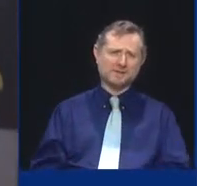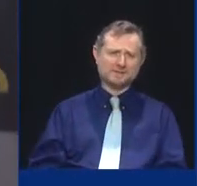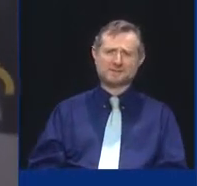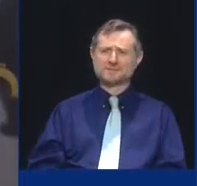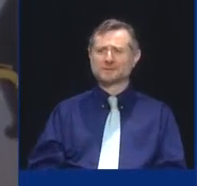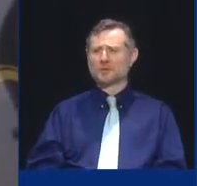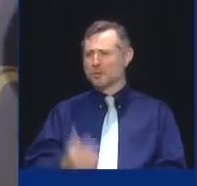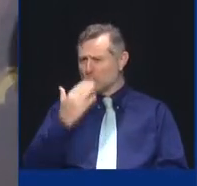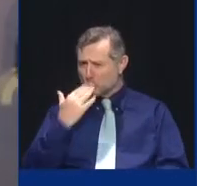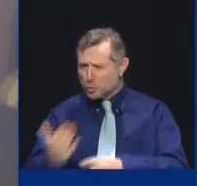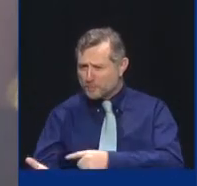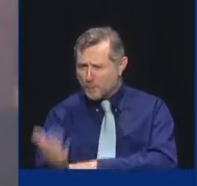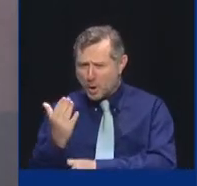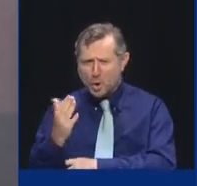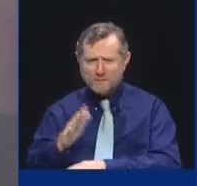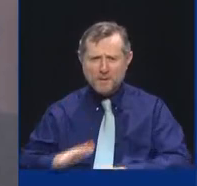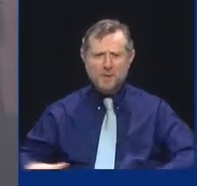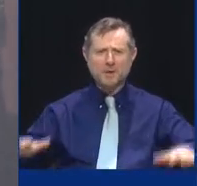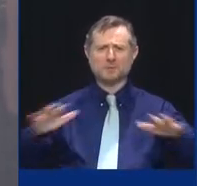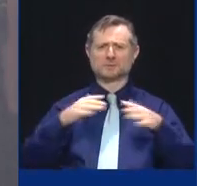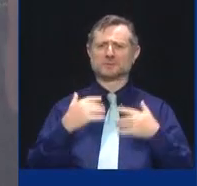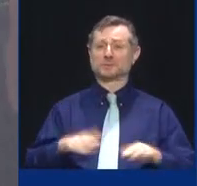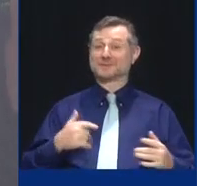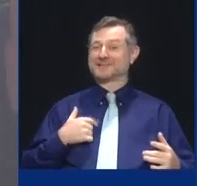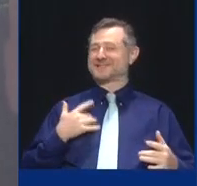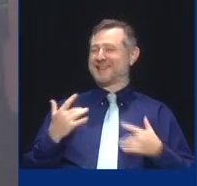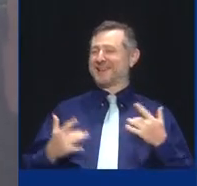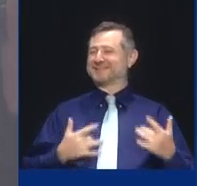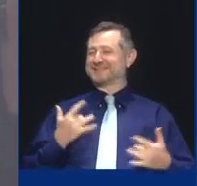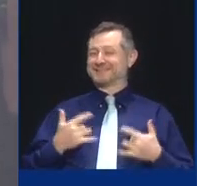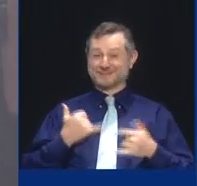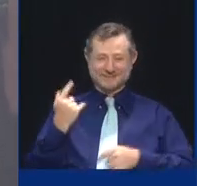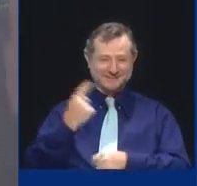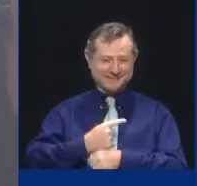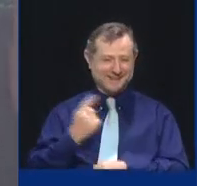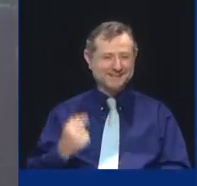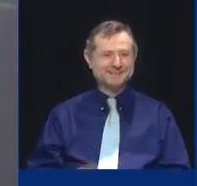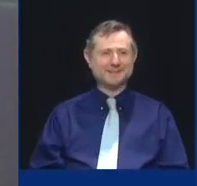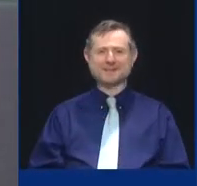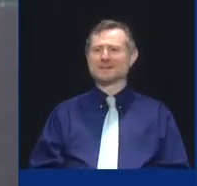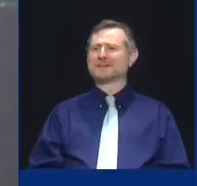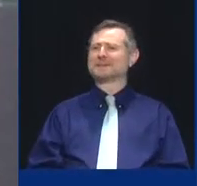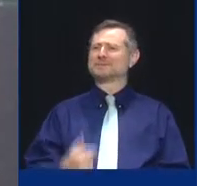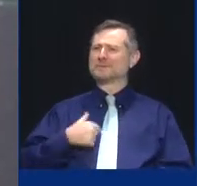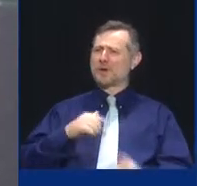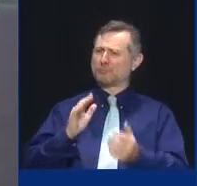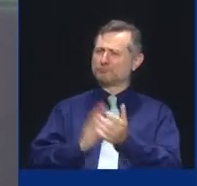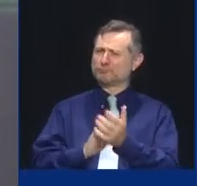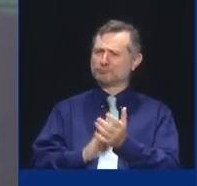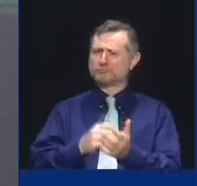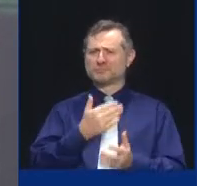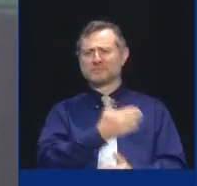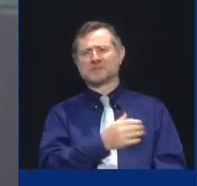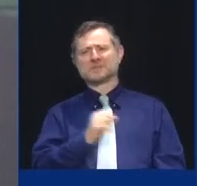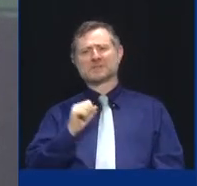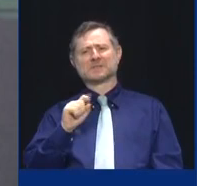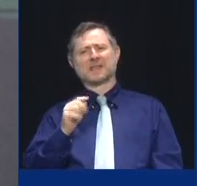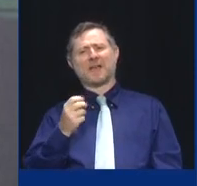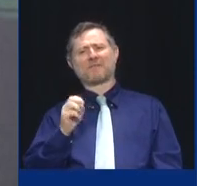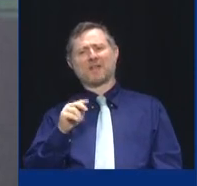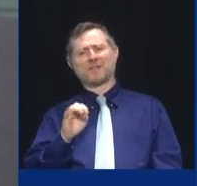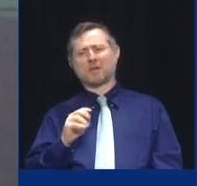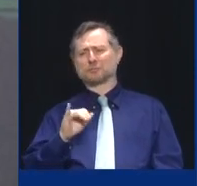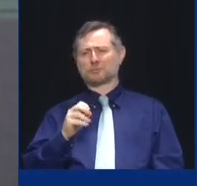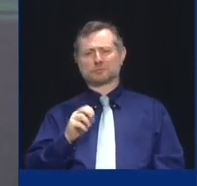Good morning to all of you. Isn't it a great, exciting day? Let's give Stephanie Johnson a big round of applause.